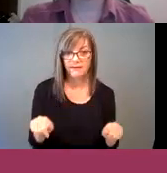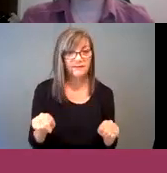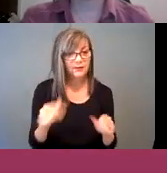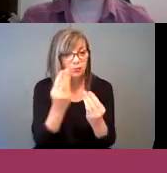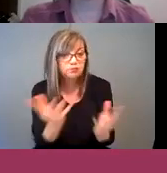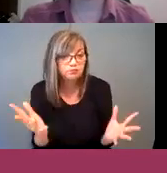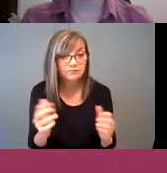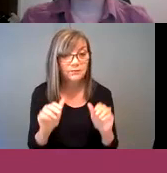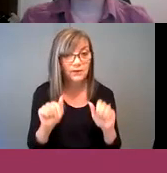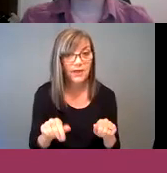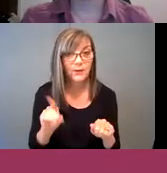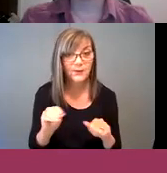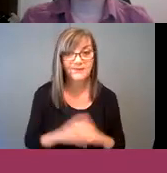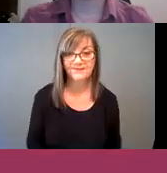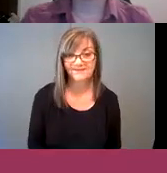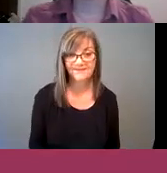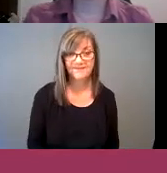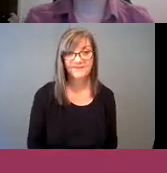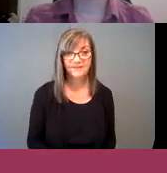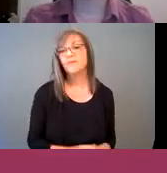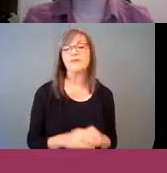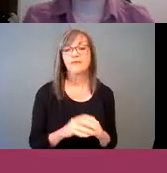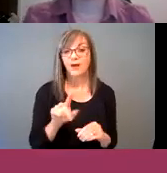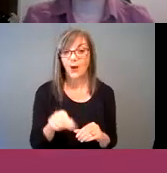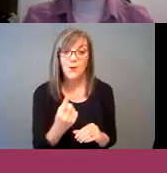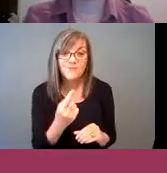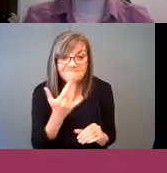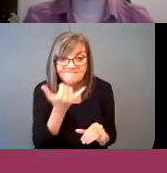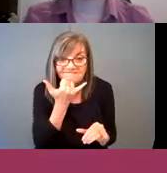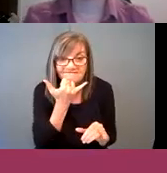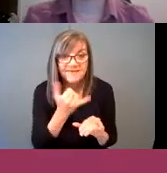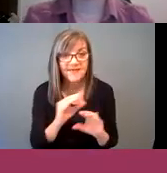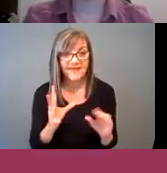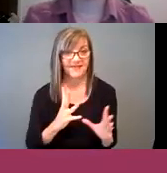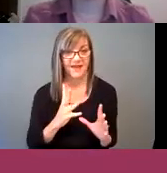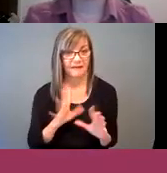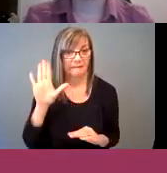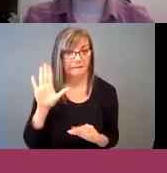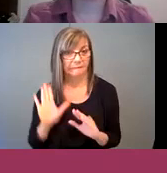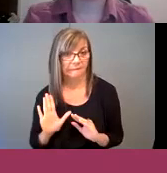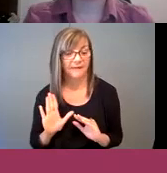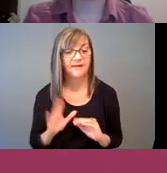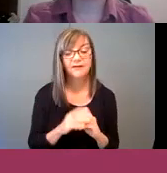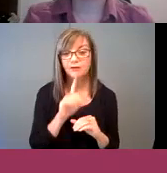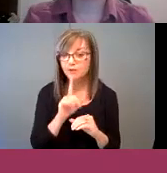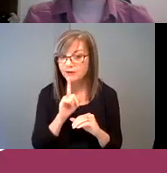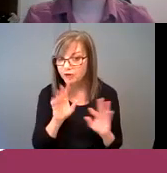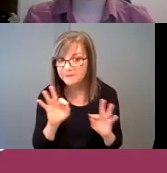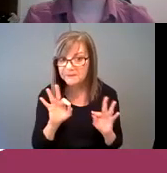there. Oh, it was an accident. Okay, no worries. Thank you. Just wanted to make sure that you were heard if you would like to